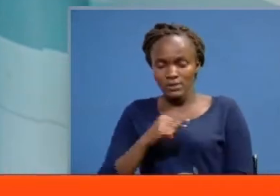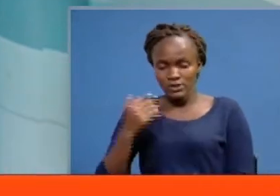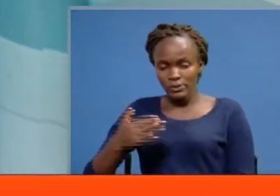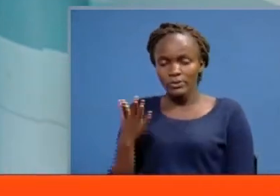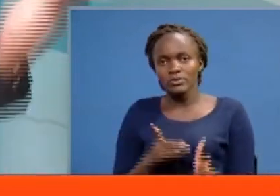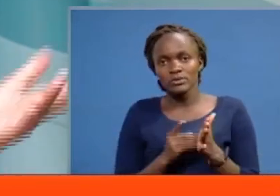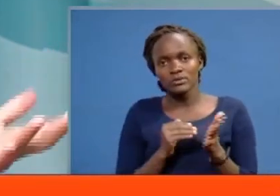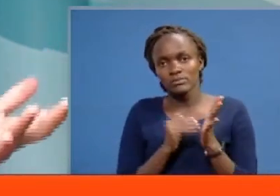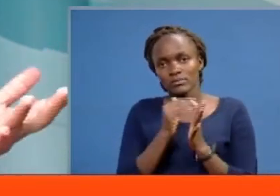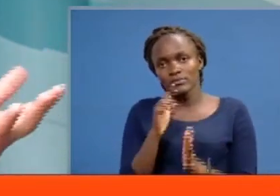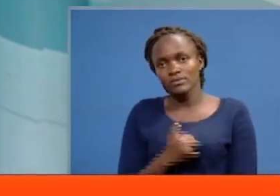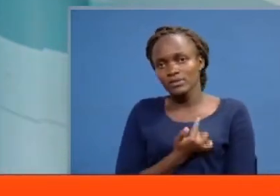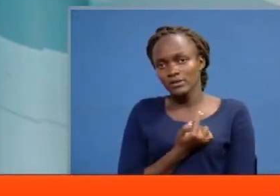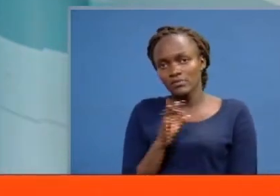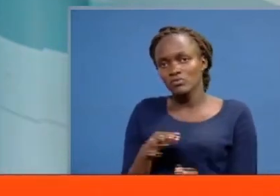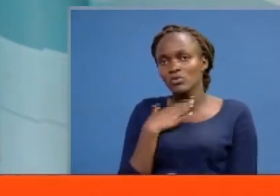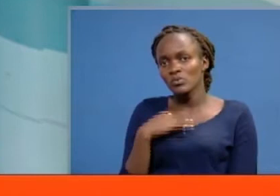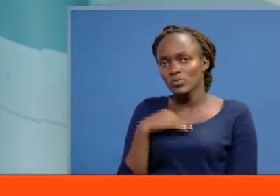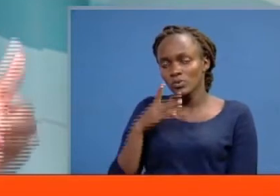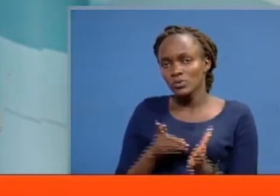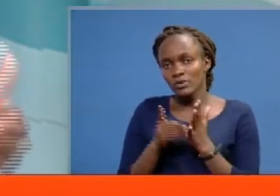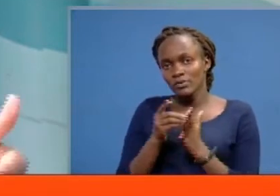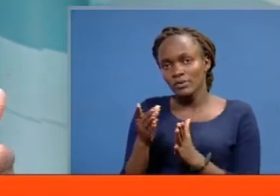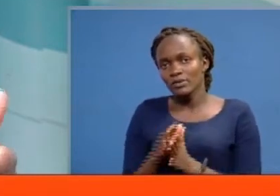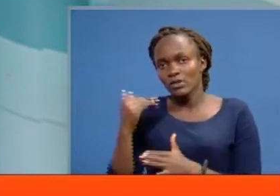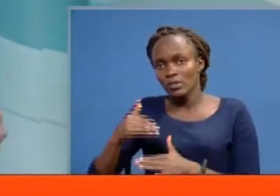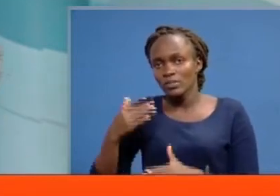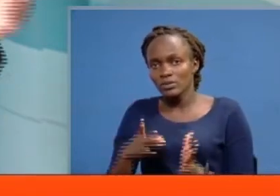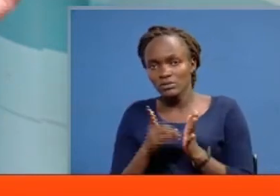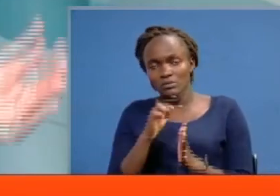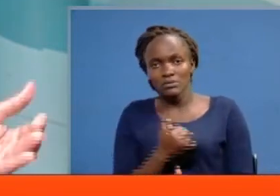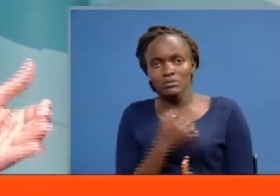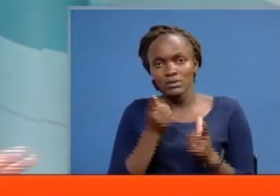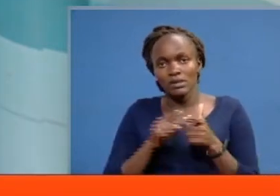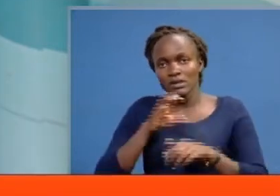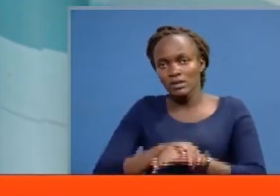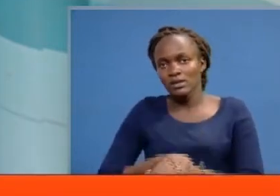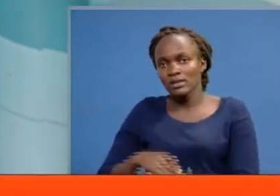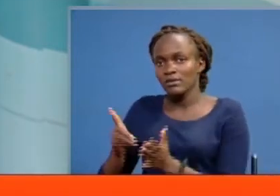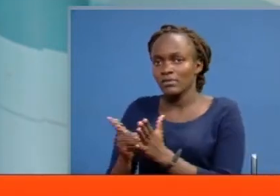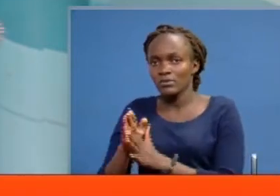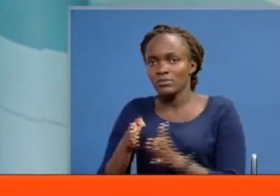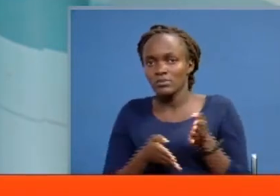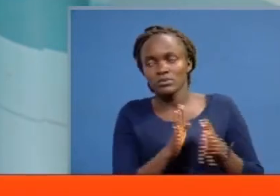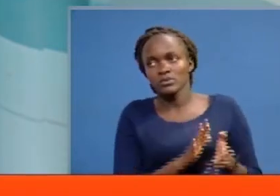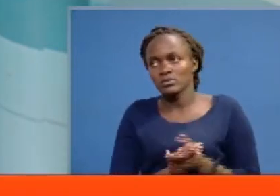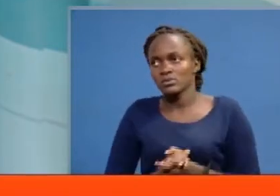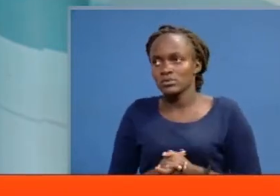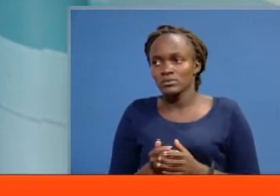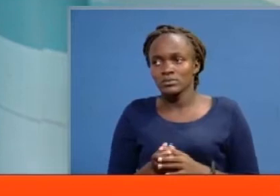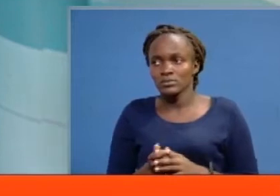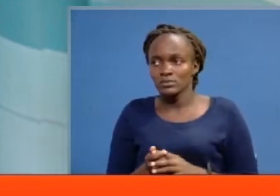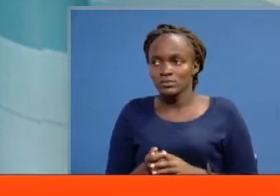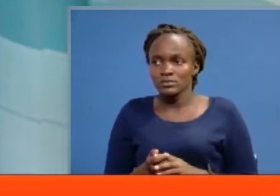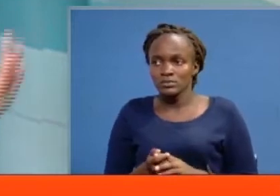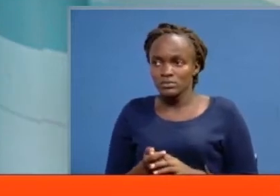if you want to grow, you know. And anybody that keeps improving themselves has chances of growth. Let me give you a good